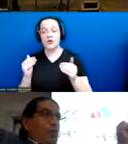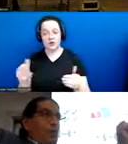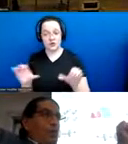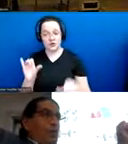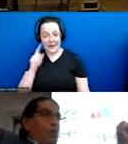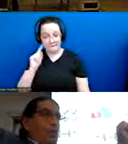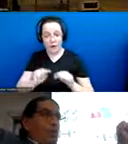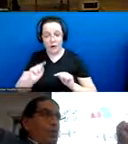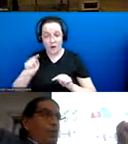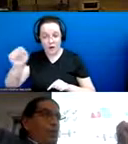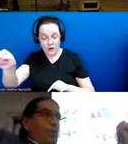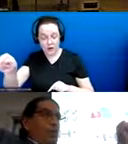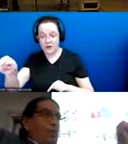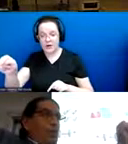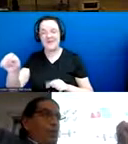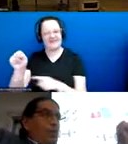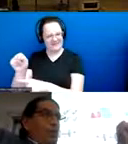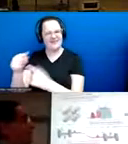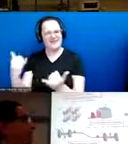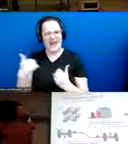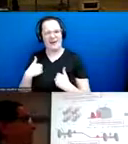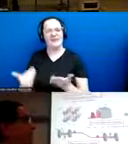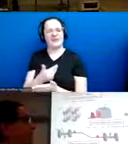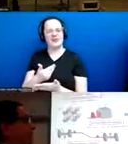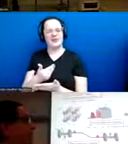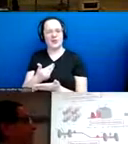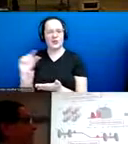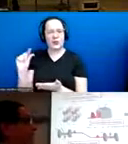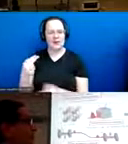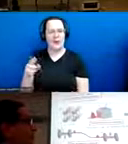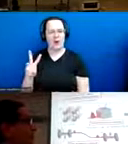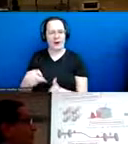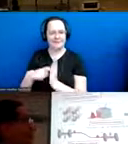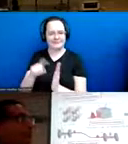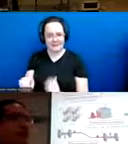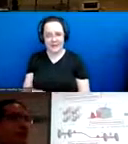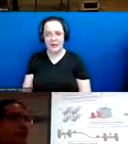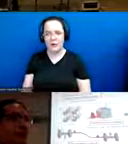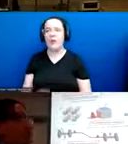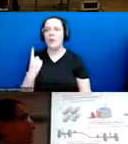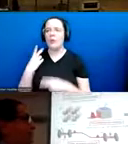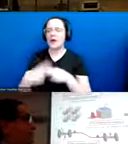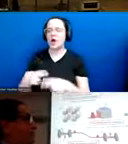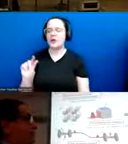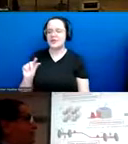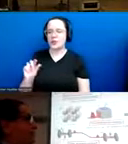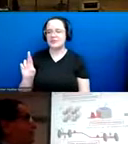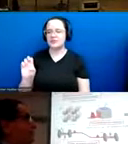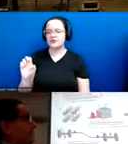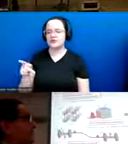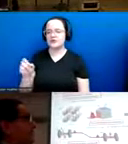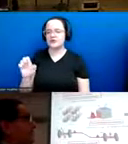long distances, there's new pieces of quantum hardware that we need to develop. One of them is called the quantum repeater. We'll discuss much in a little